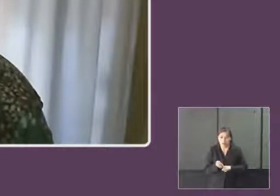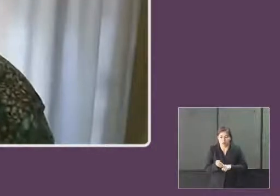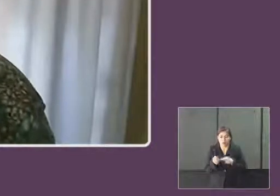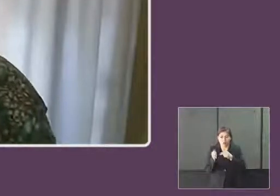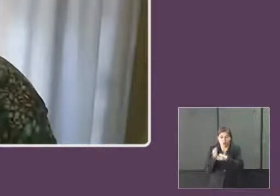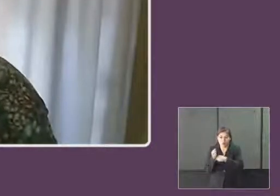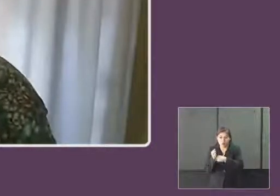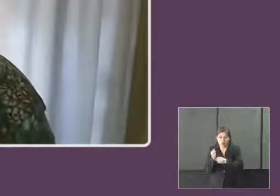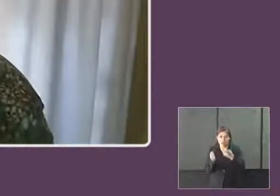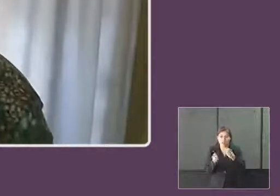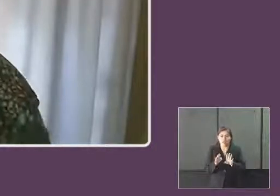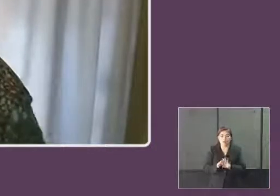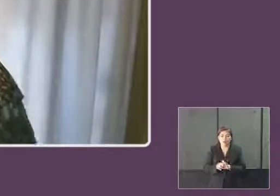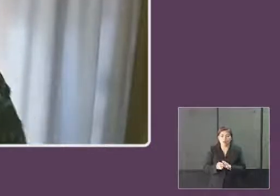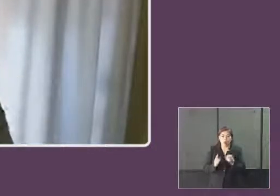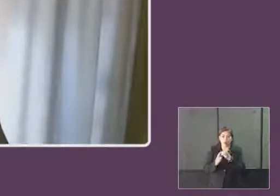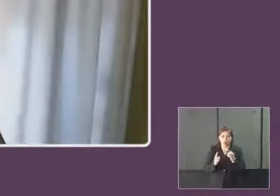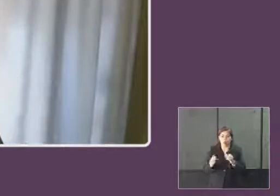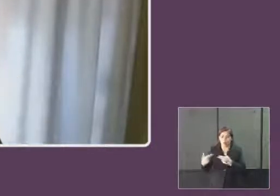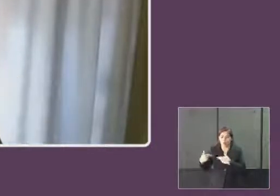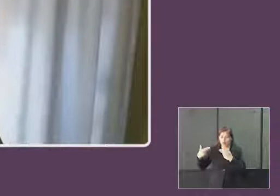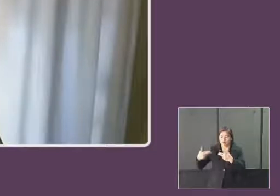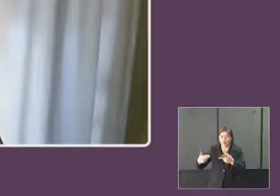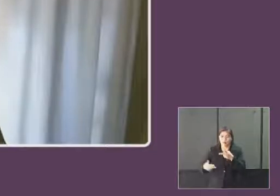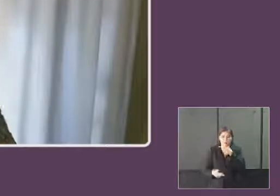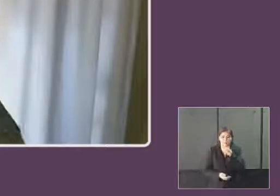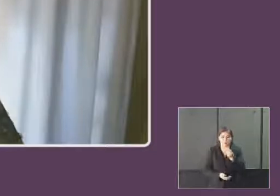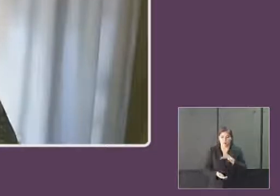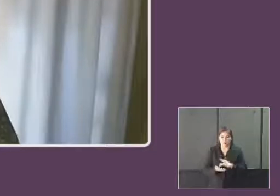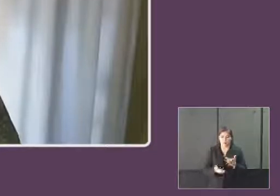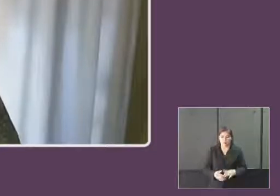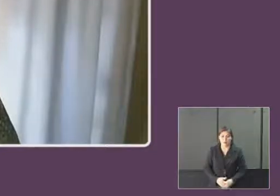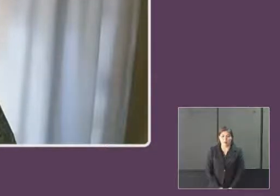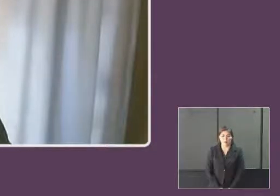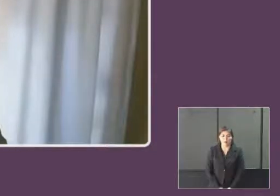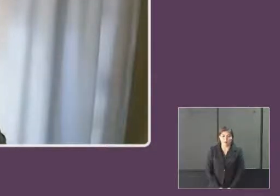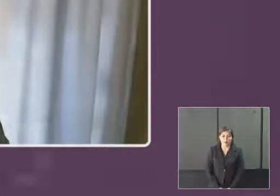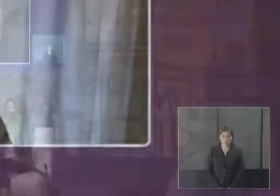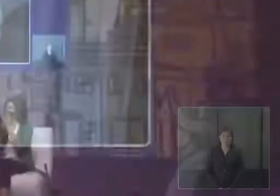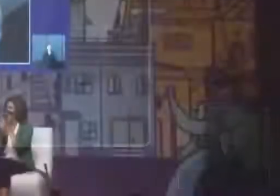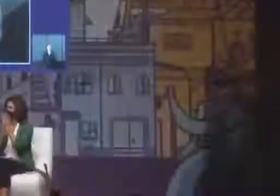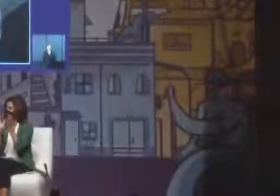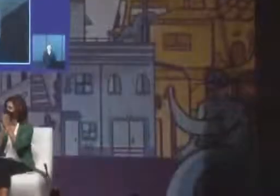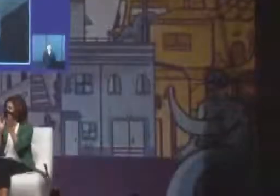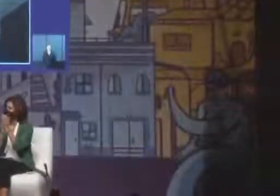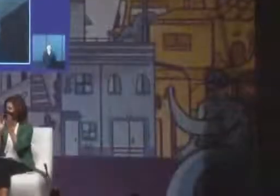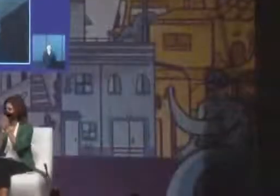market is a patriarchal order. Thank you very much.